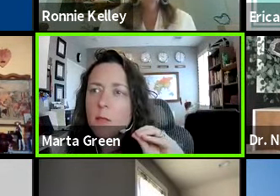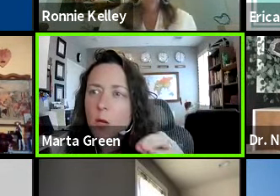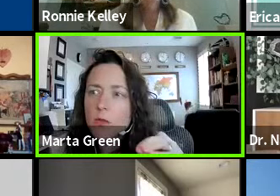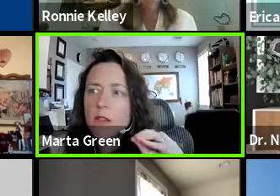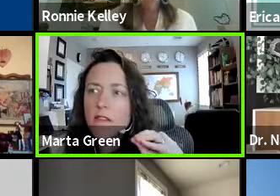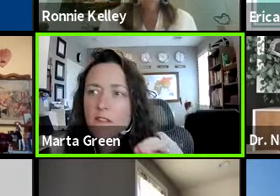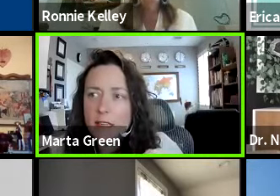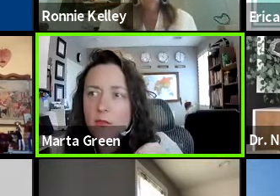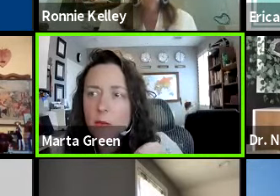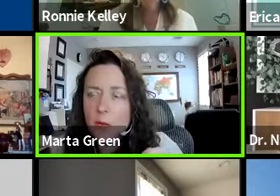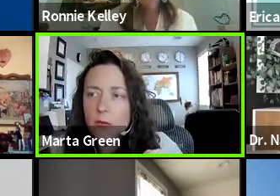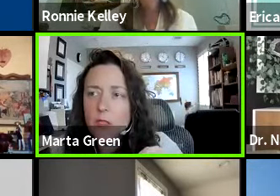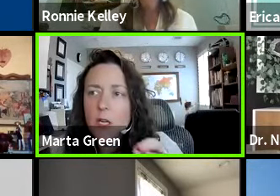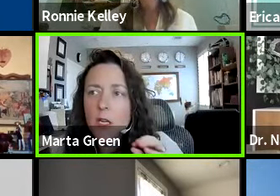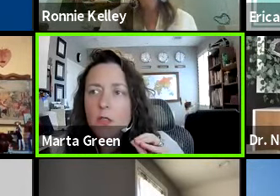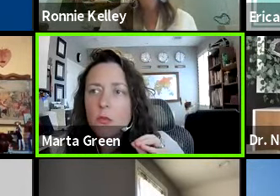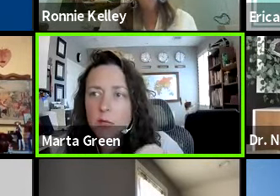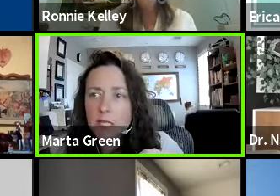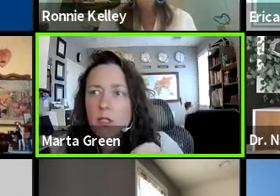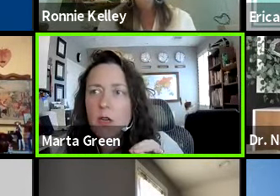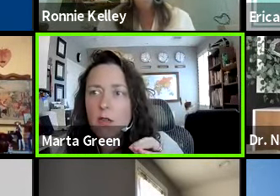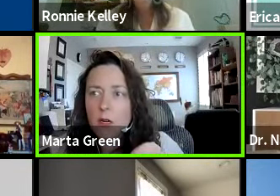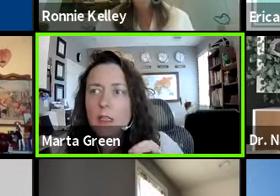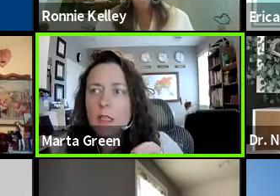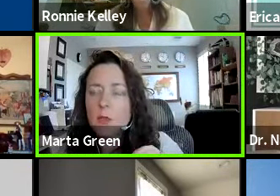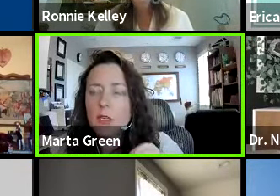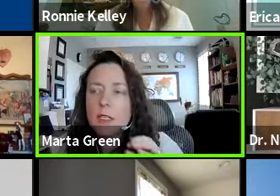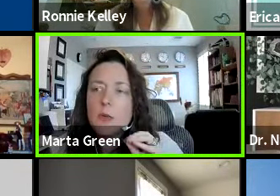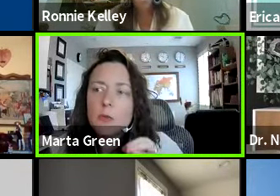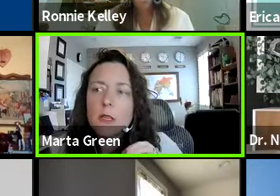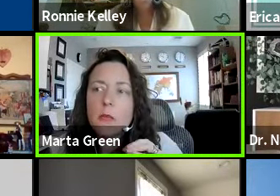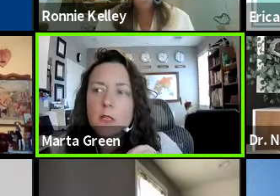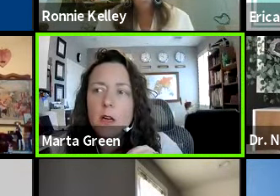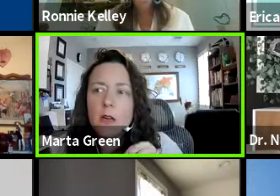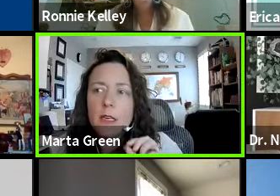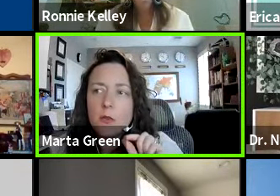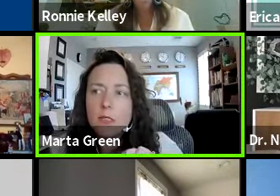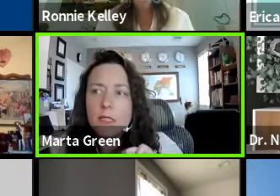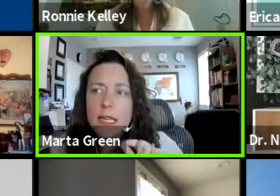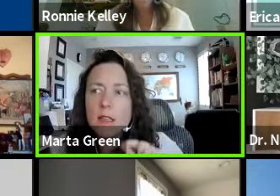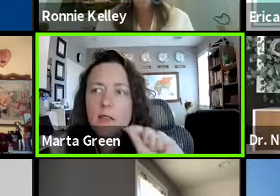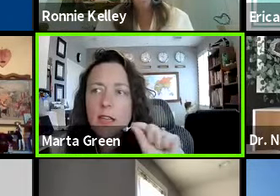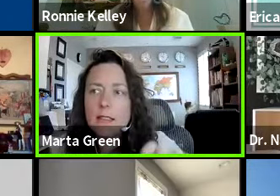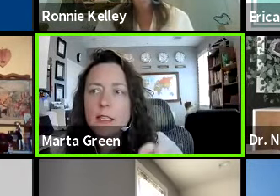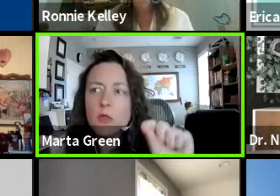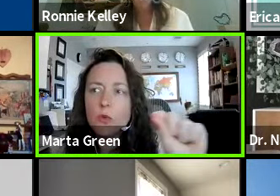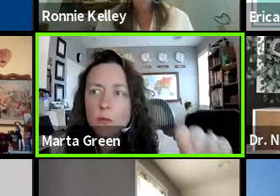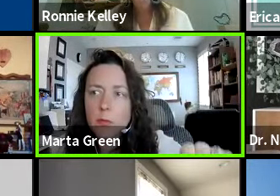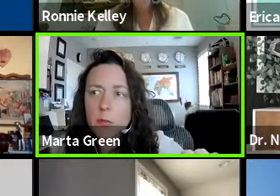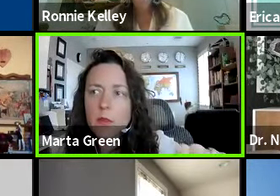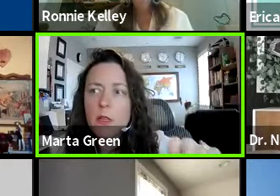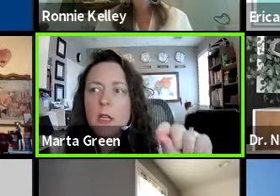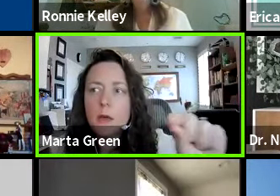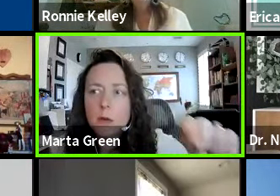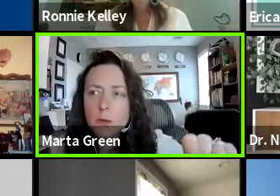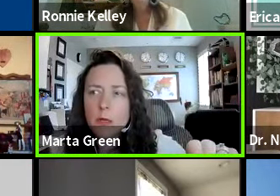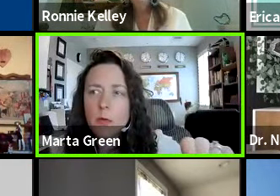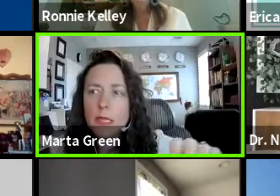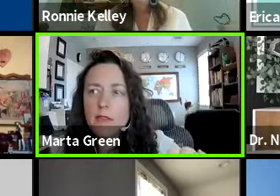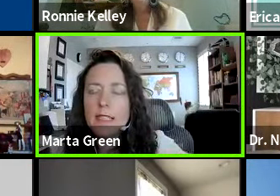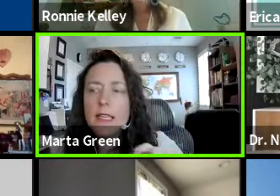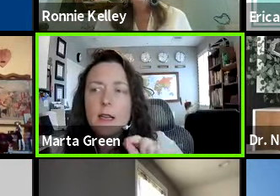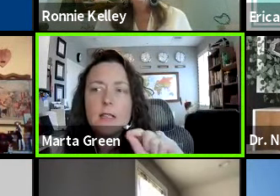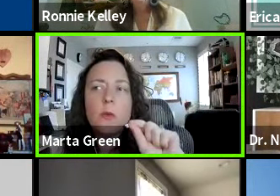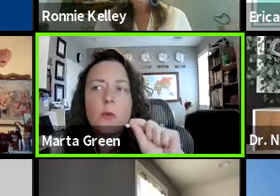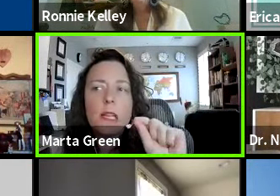that as the most effective approach to reach our target communities. We really want to target it towards getting the vaccine to the people that we really